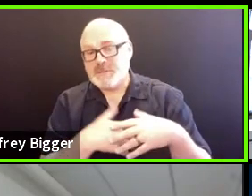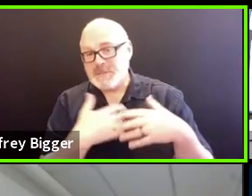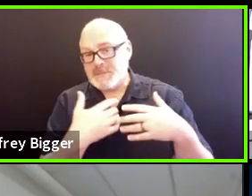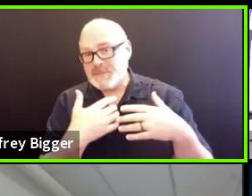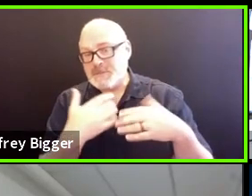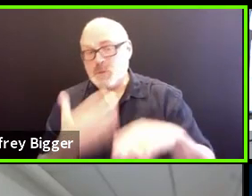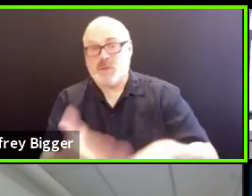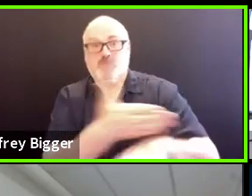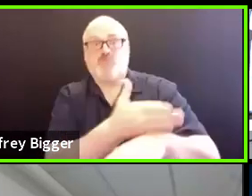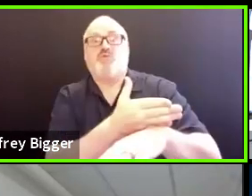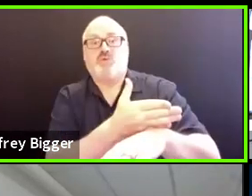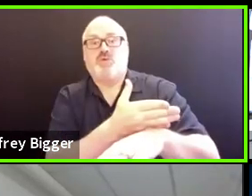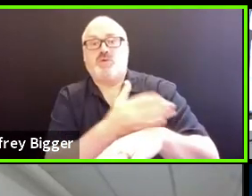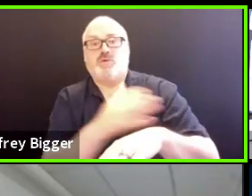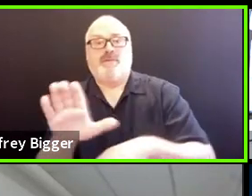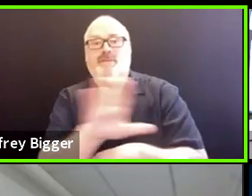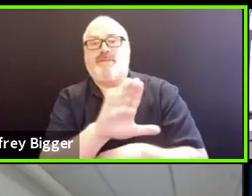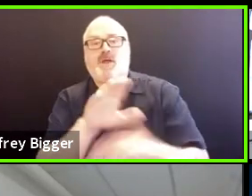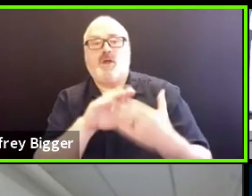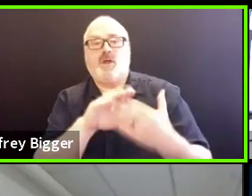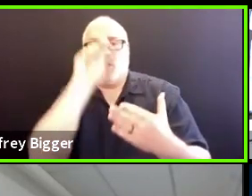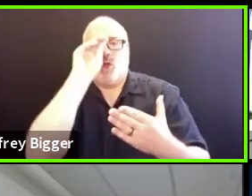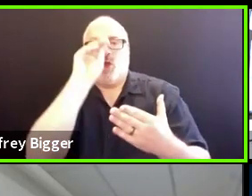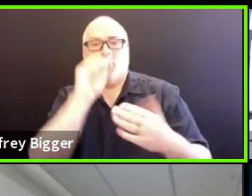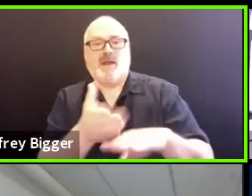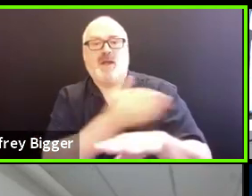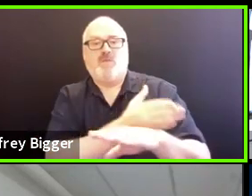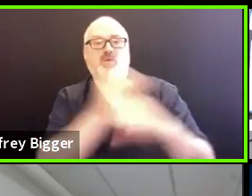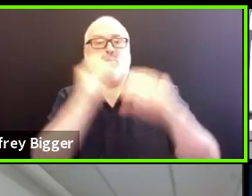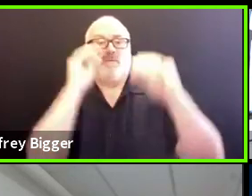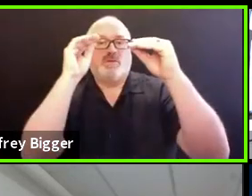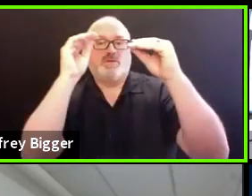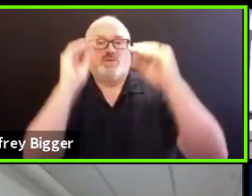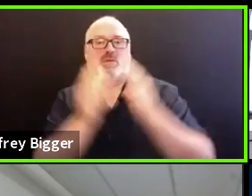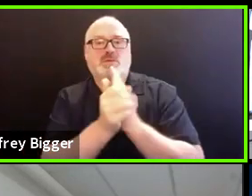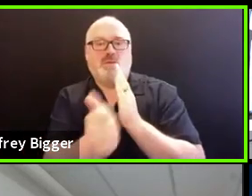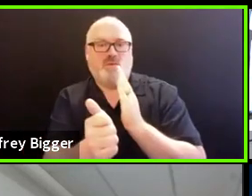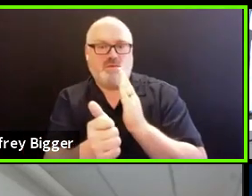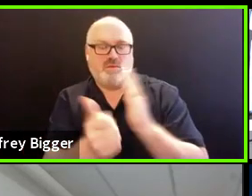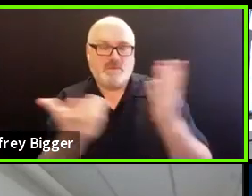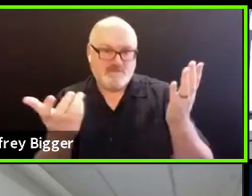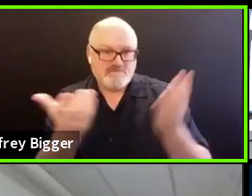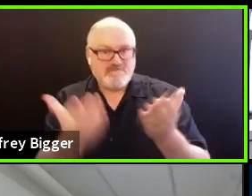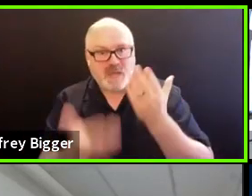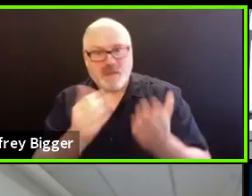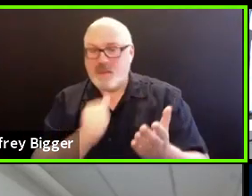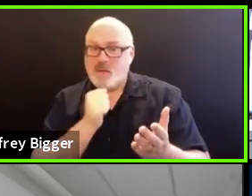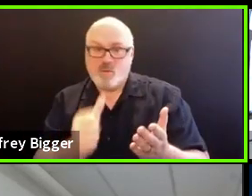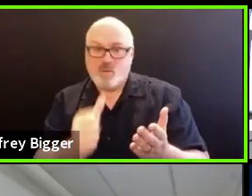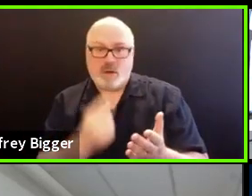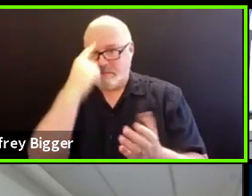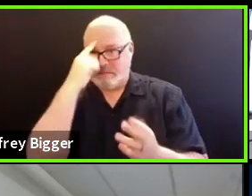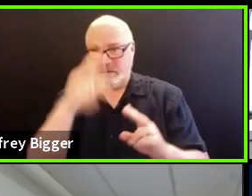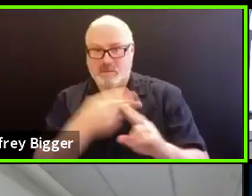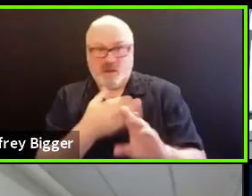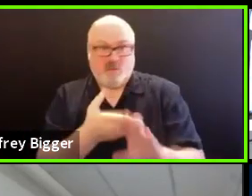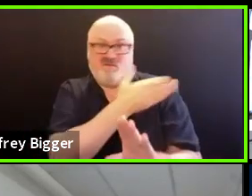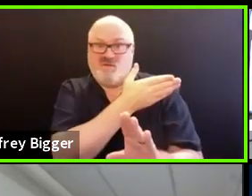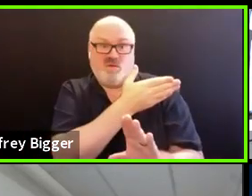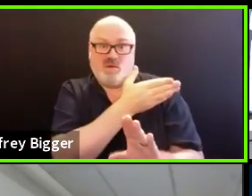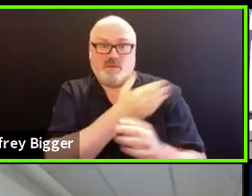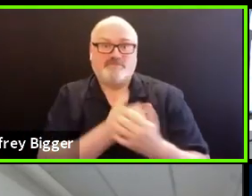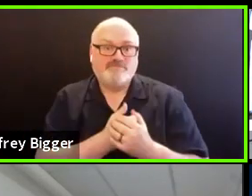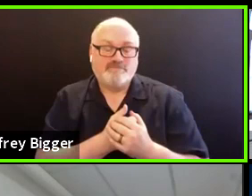enhance their learning and to enhance their instruction that they perhaps would not have had we not had to pivot